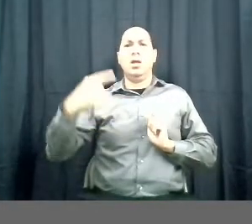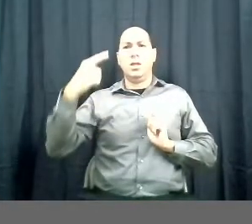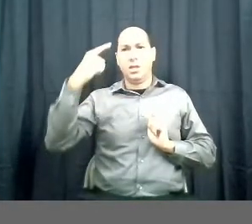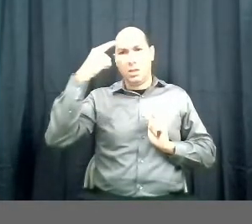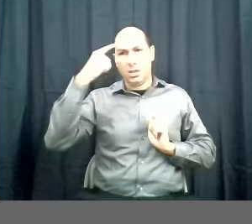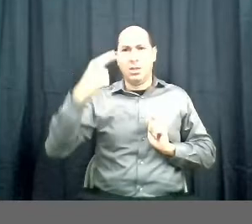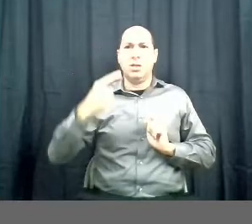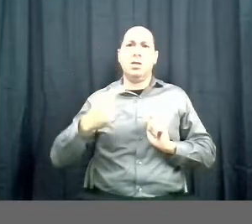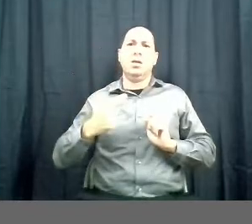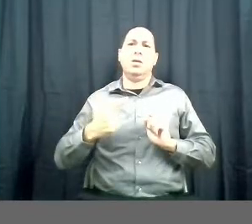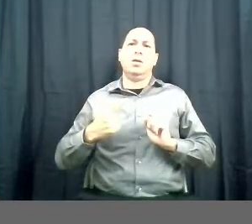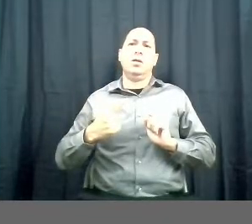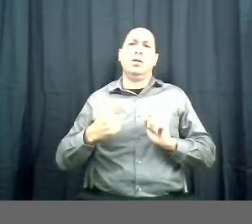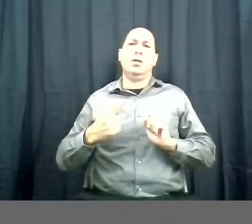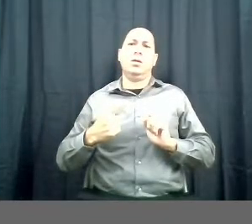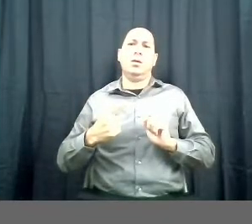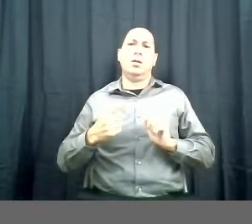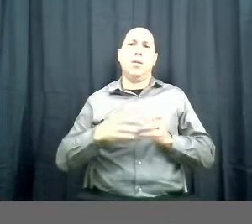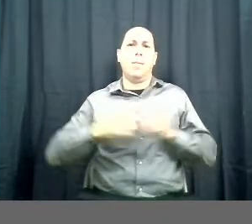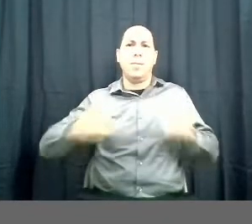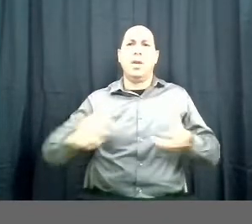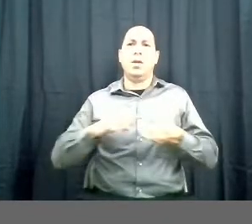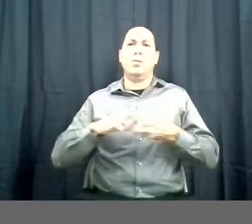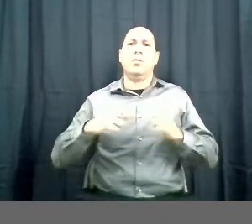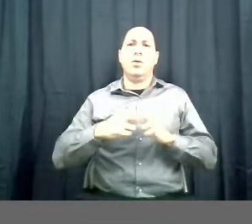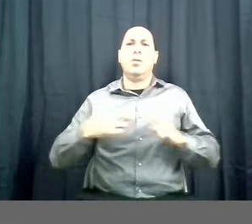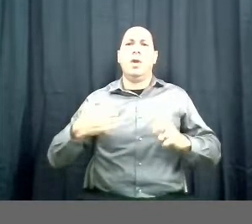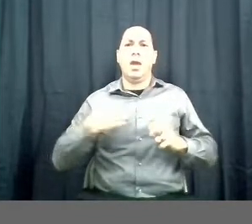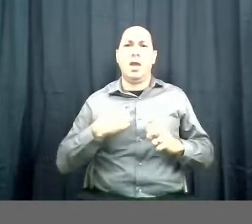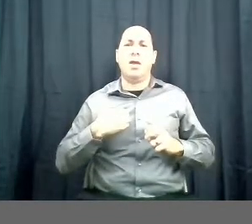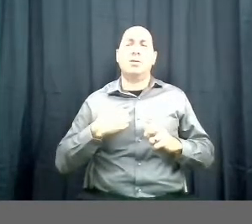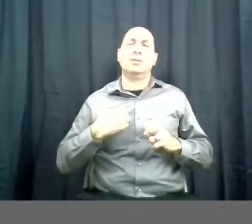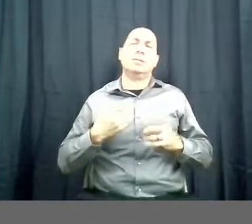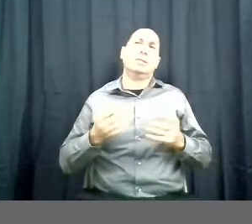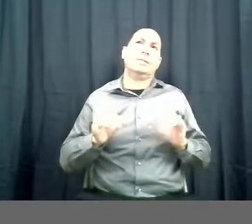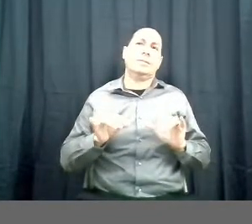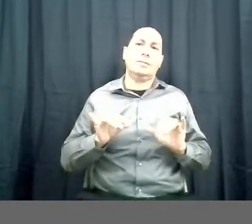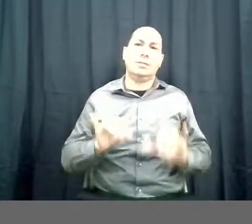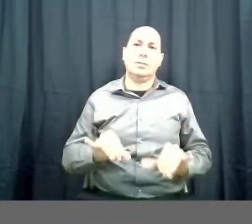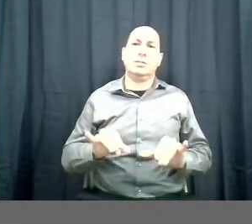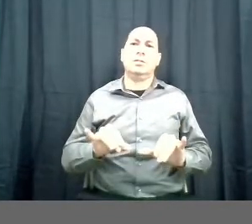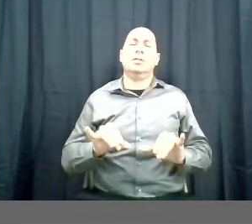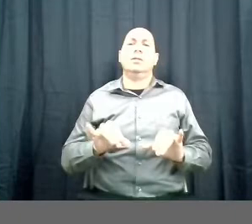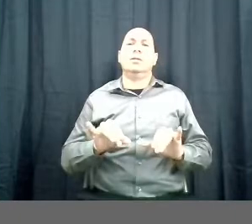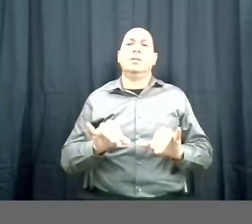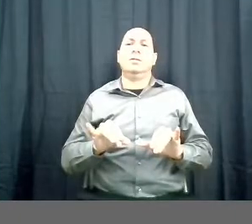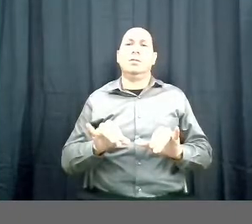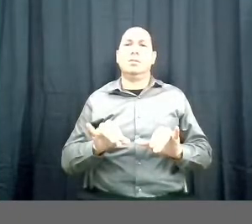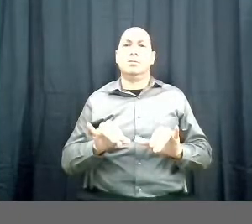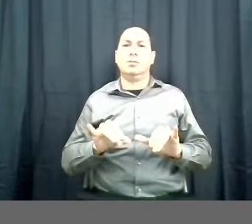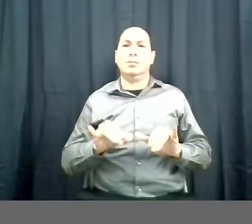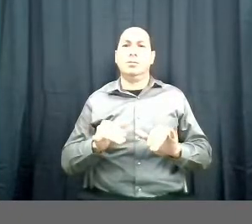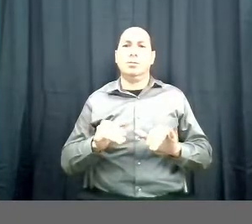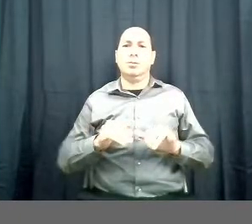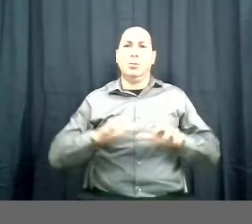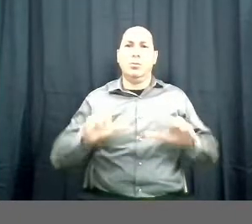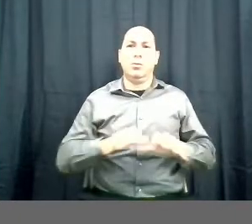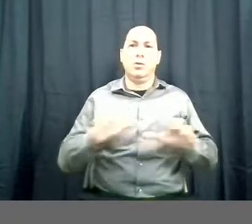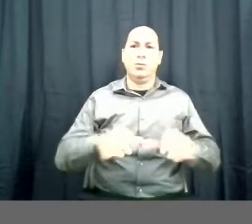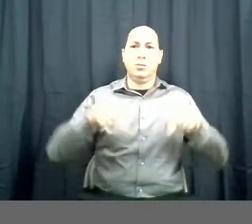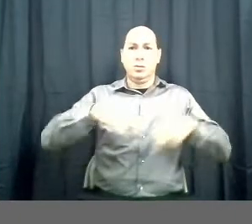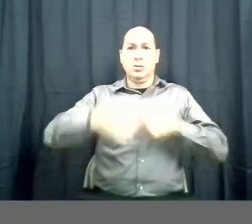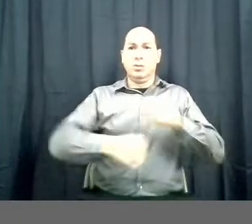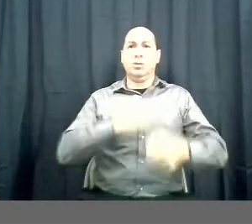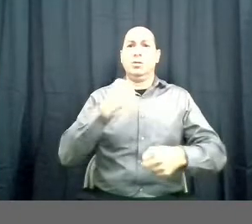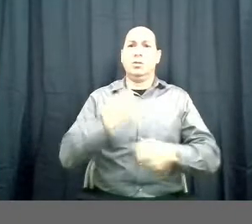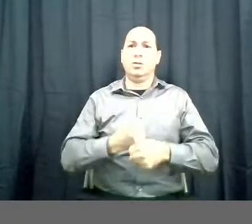the biggest problem I have with it is, despite the overperformance this year so far to the tune of 700